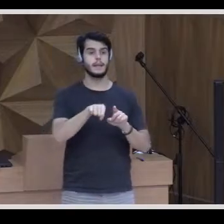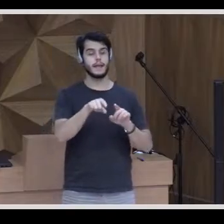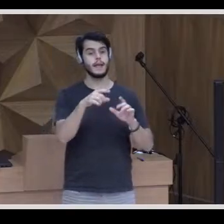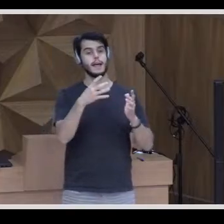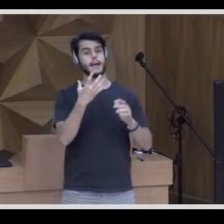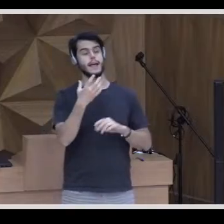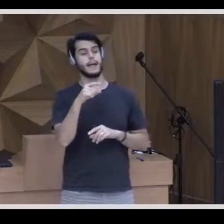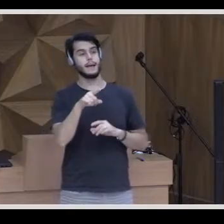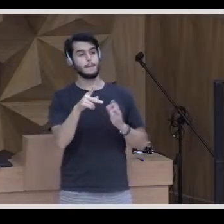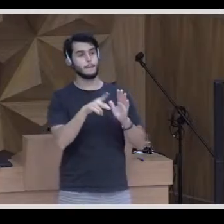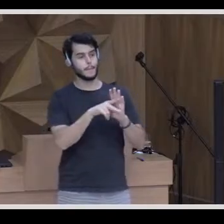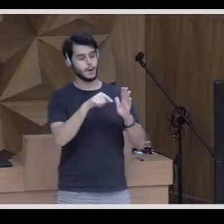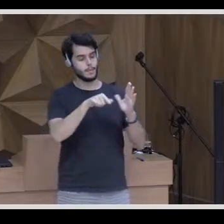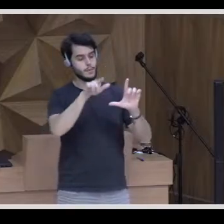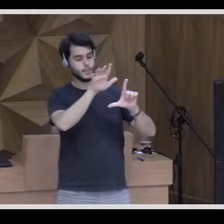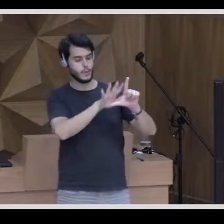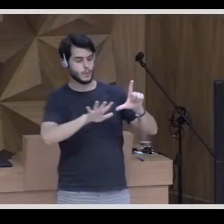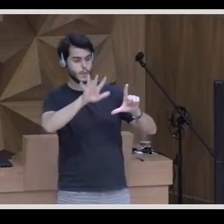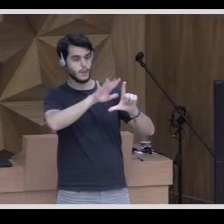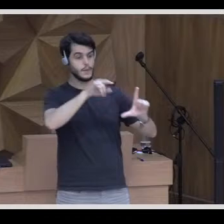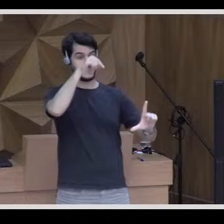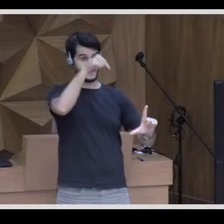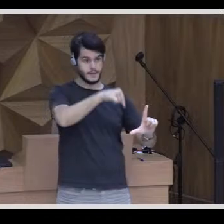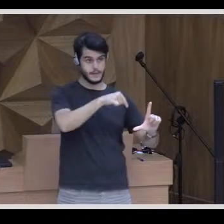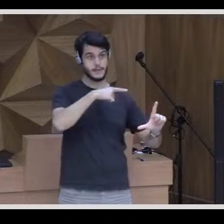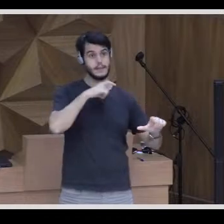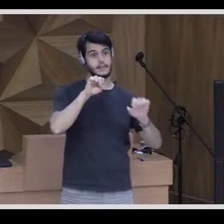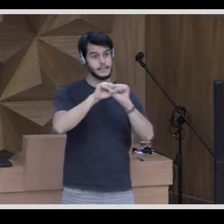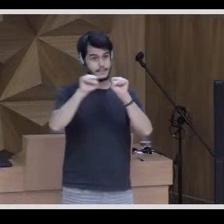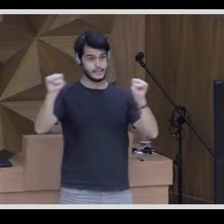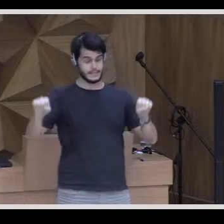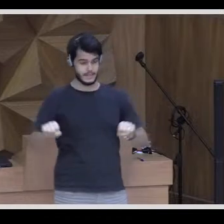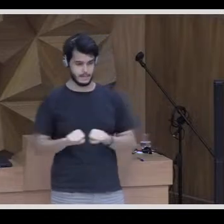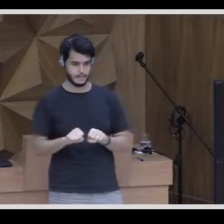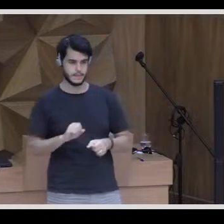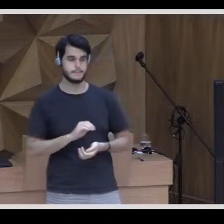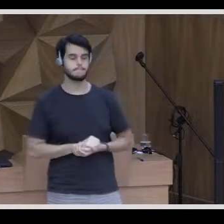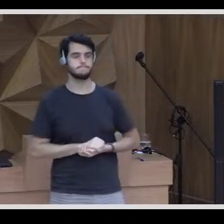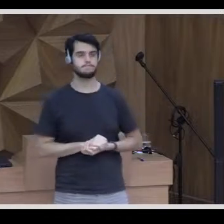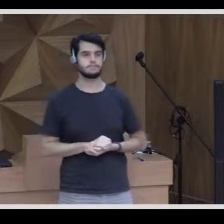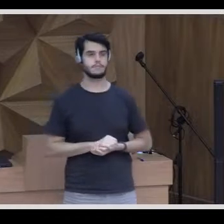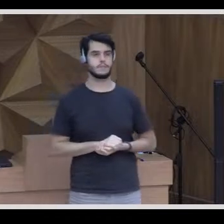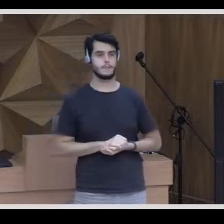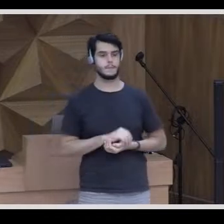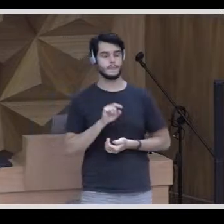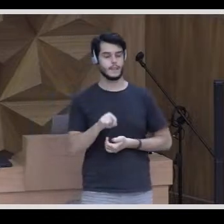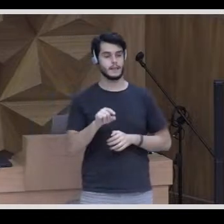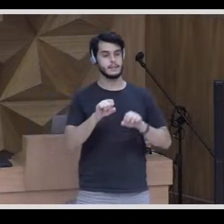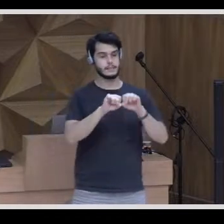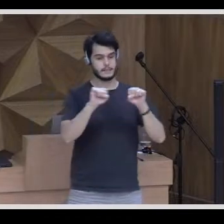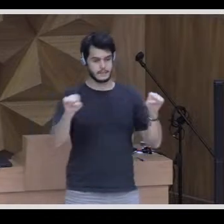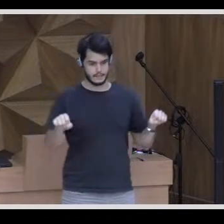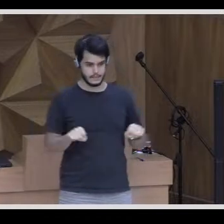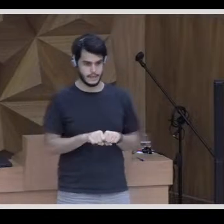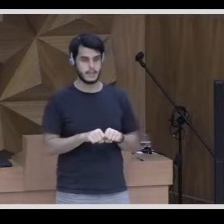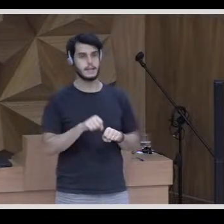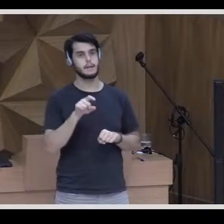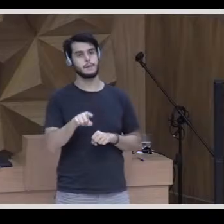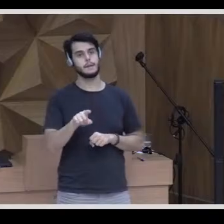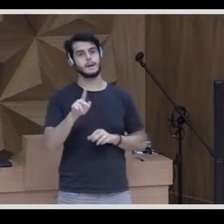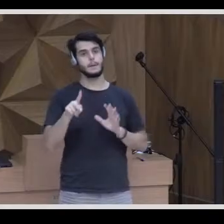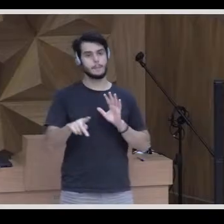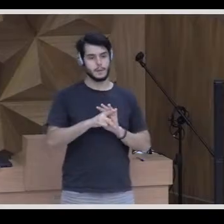other parts of the system, particularly when we're dealing with safety-critical systems or in areas where kind of errors are going to cause